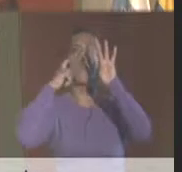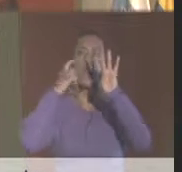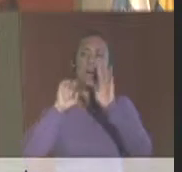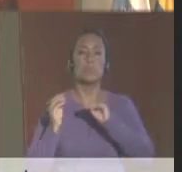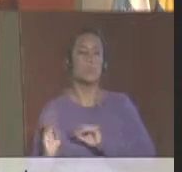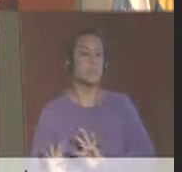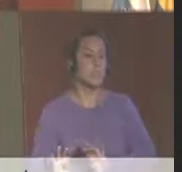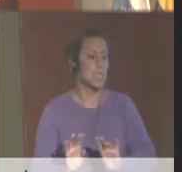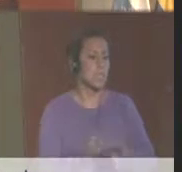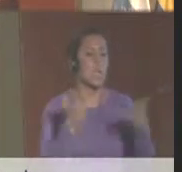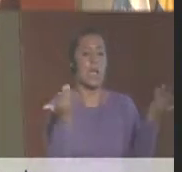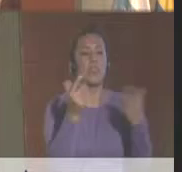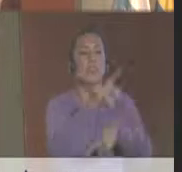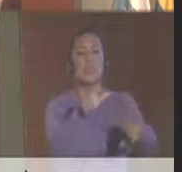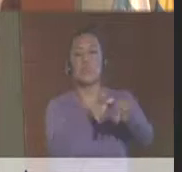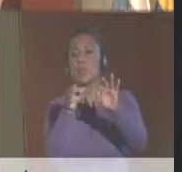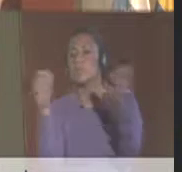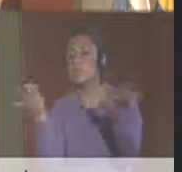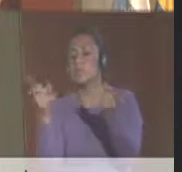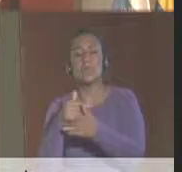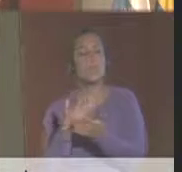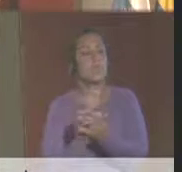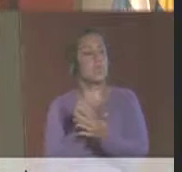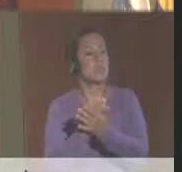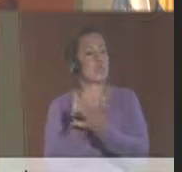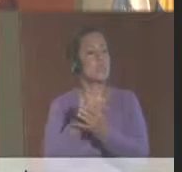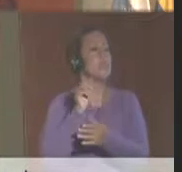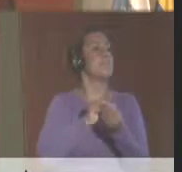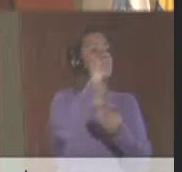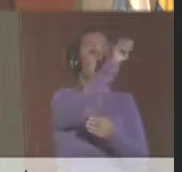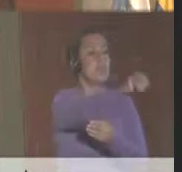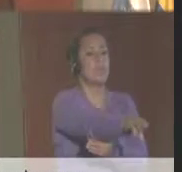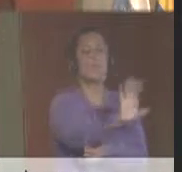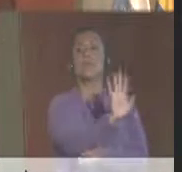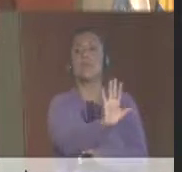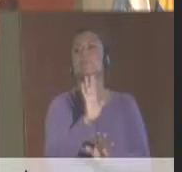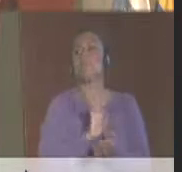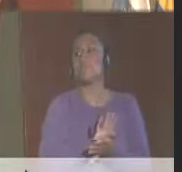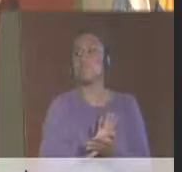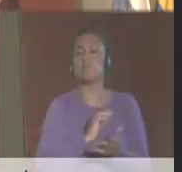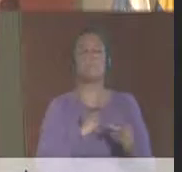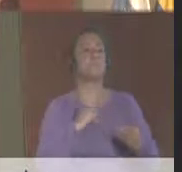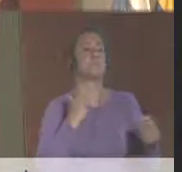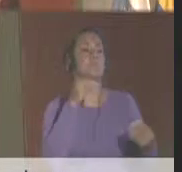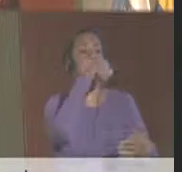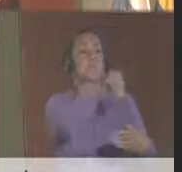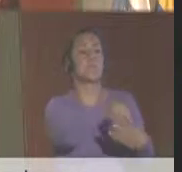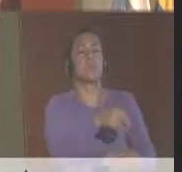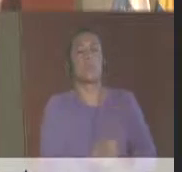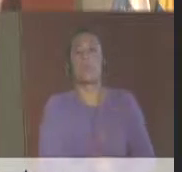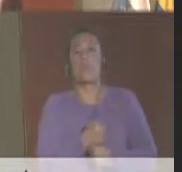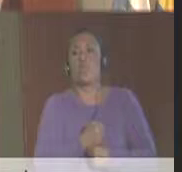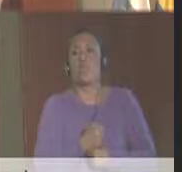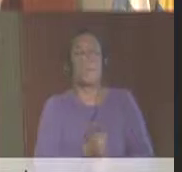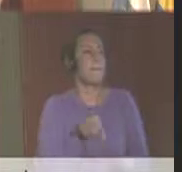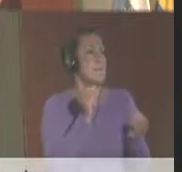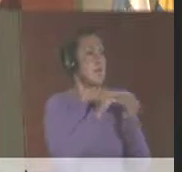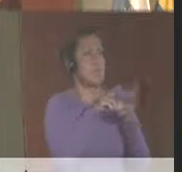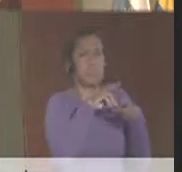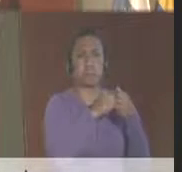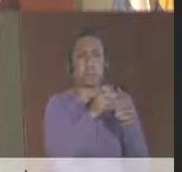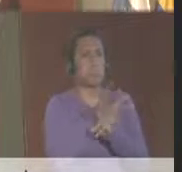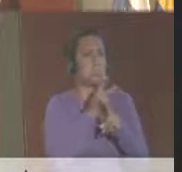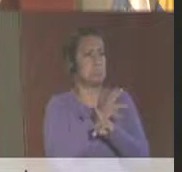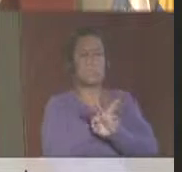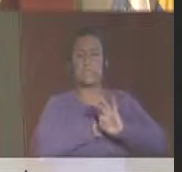and 9 of them are now being definitively relocated within the area that is being defended and protected, but the city had